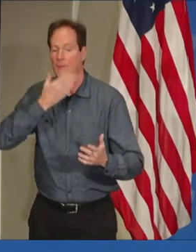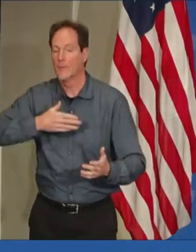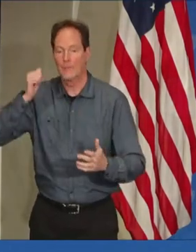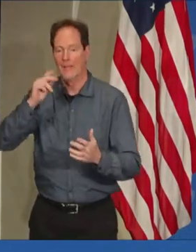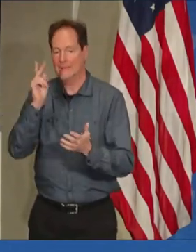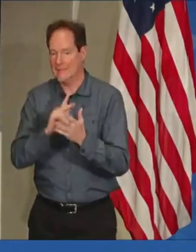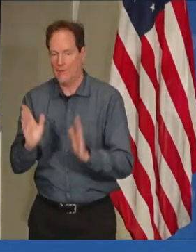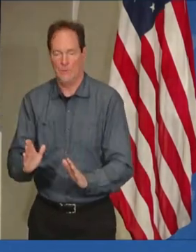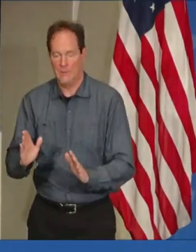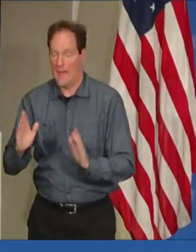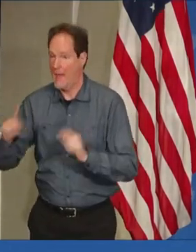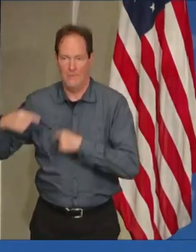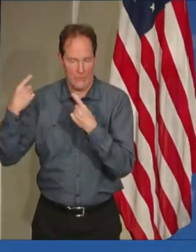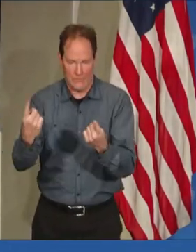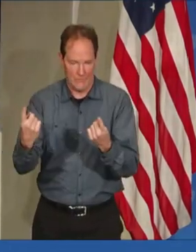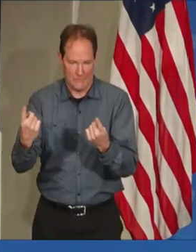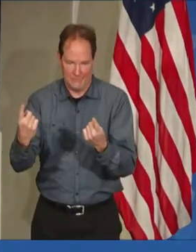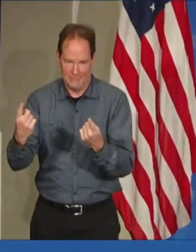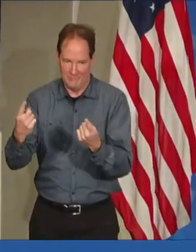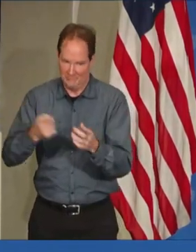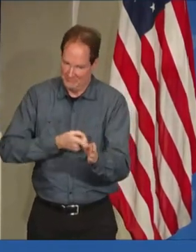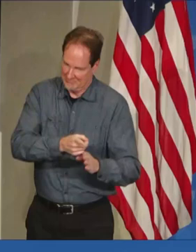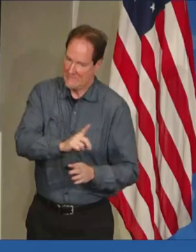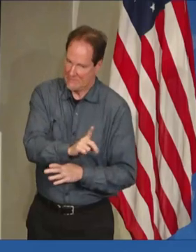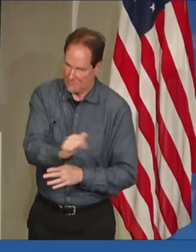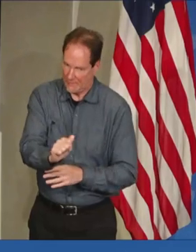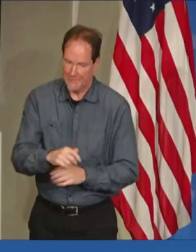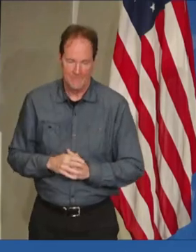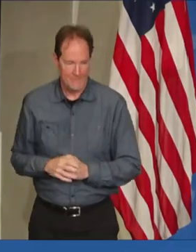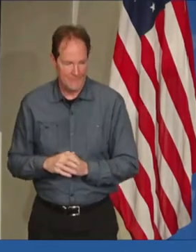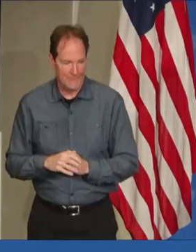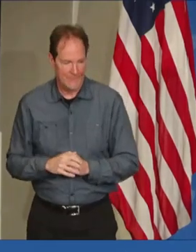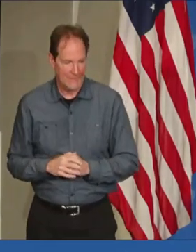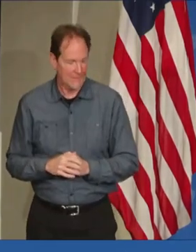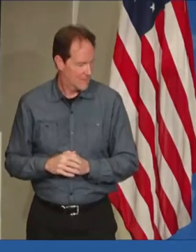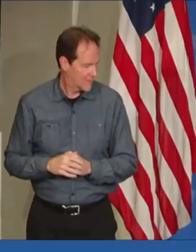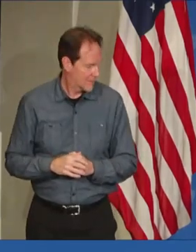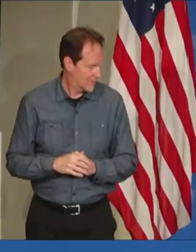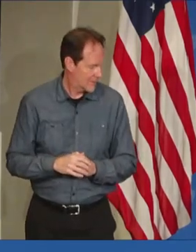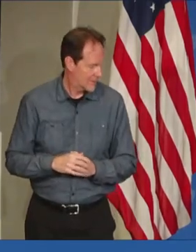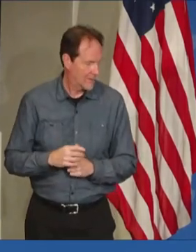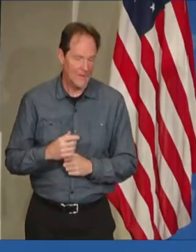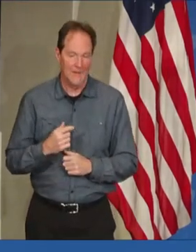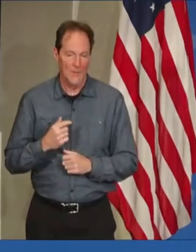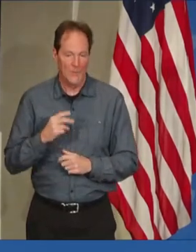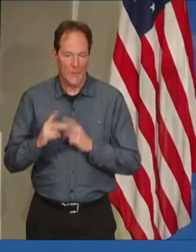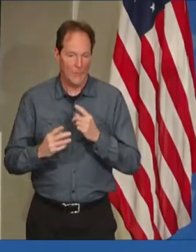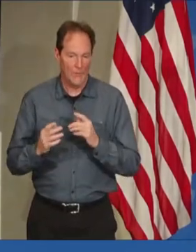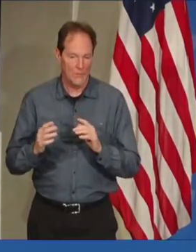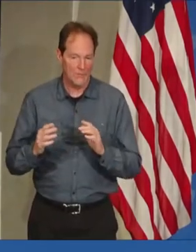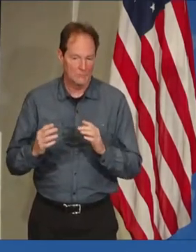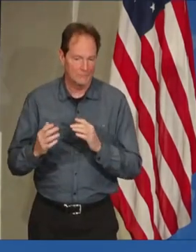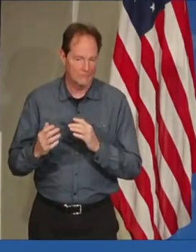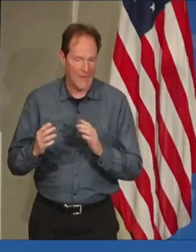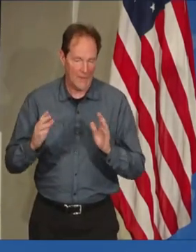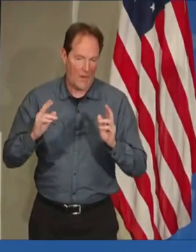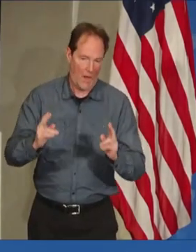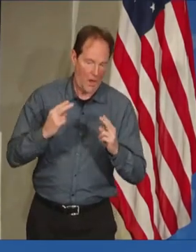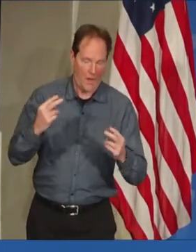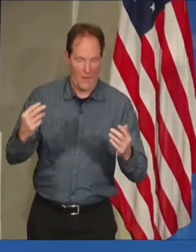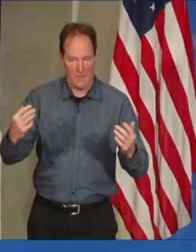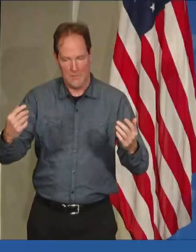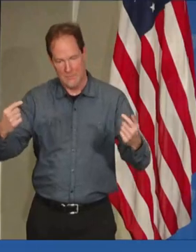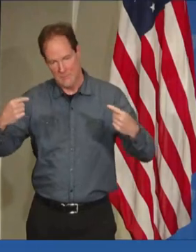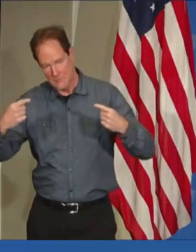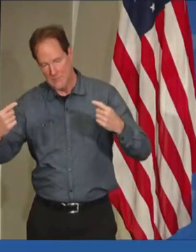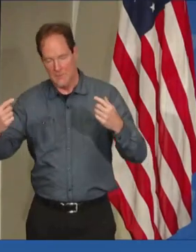there ever was in the disability area. So I know I get called out for doing many things, and I've done many things in